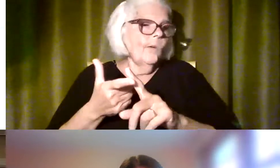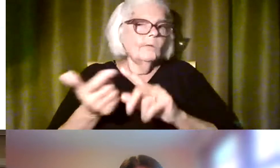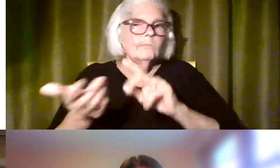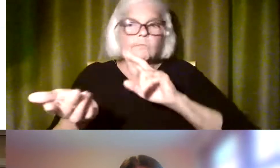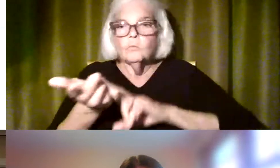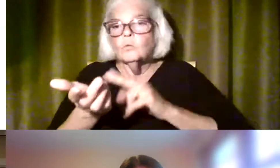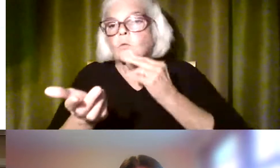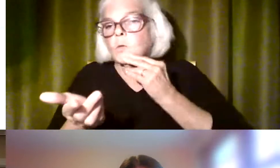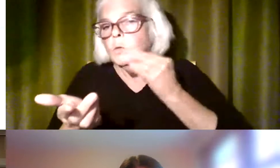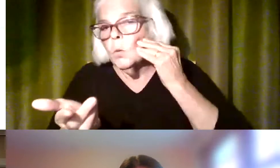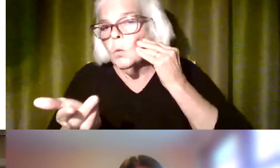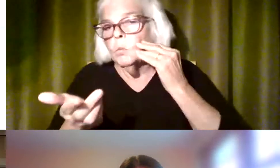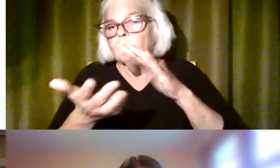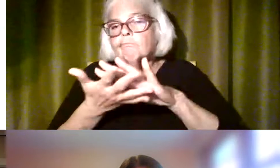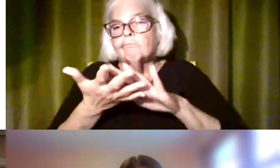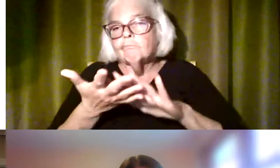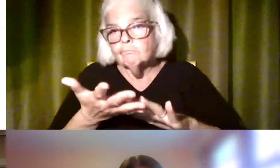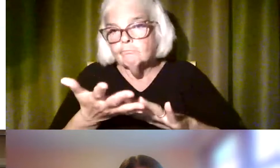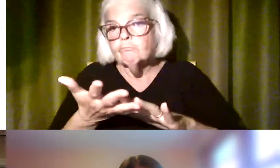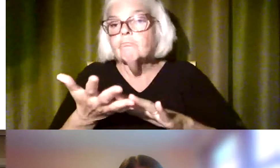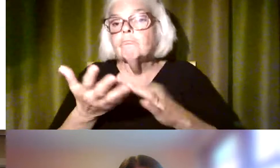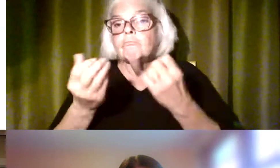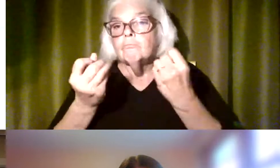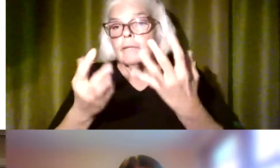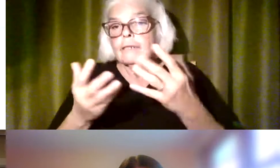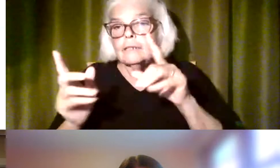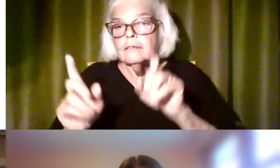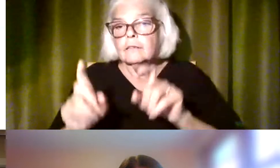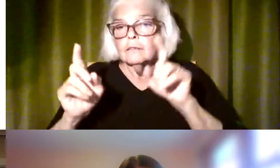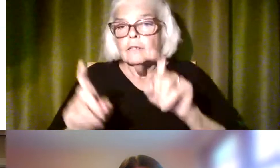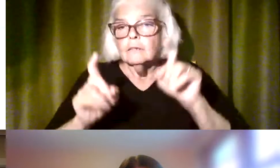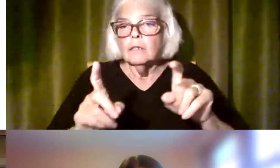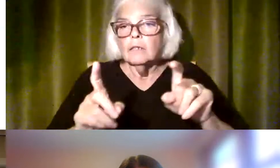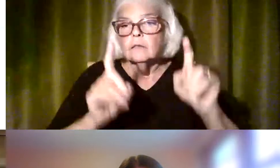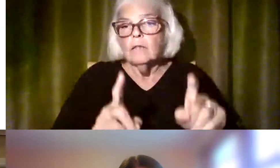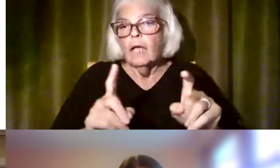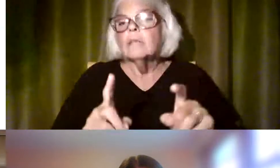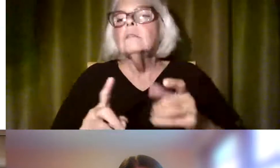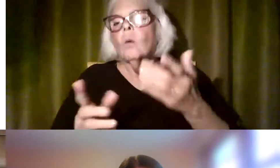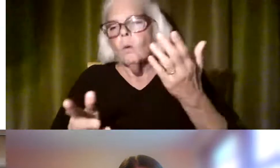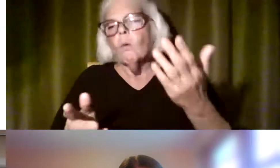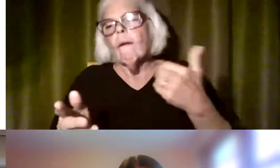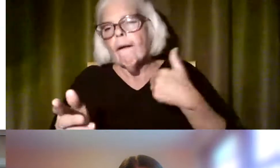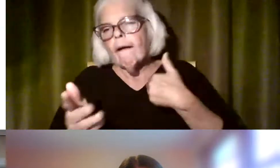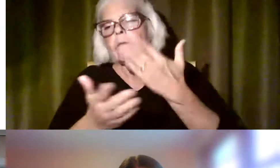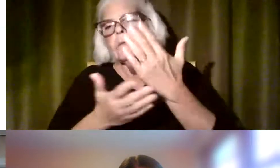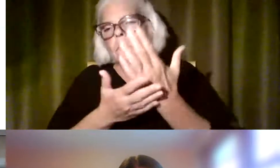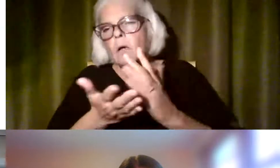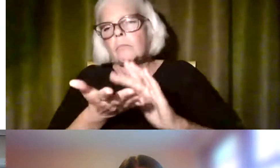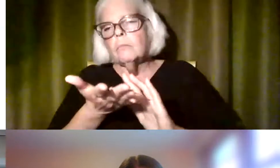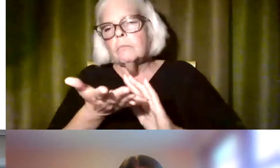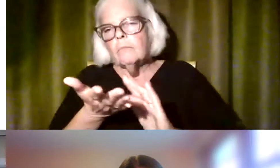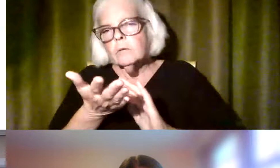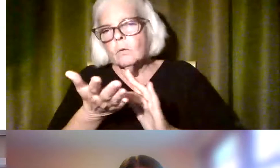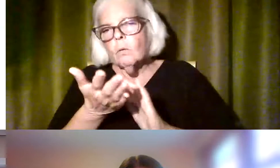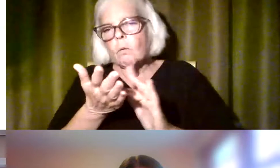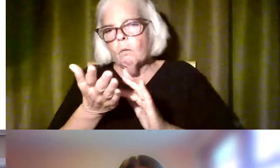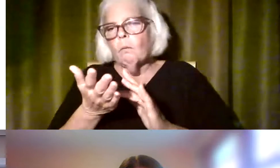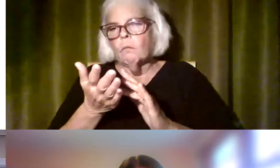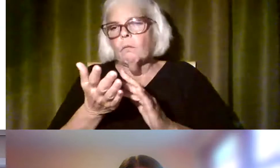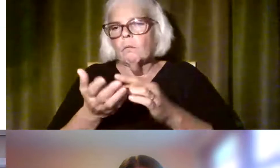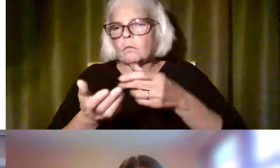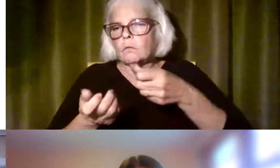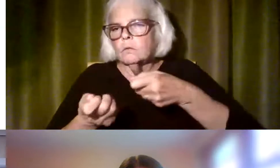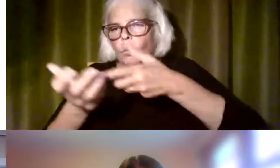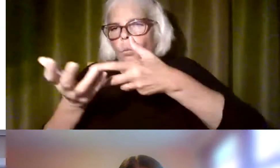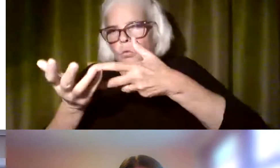extra precautions there because of that setting. But for the general public, if you're doing the testing at home, these tests can be discarded in your